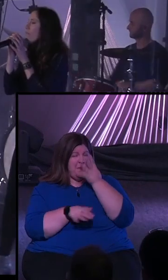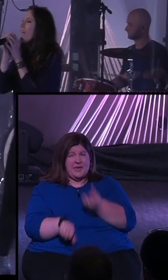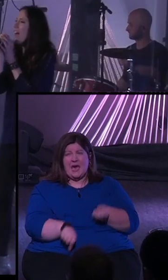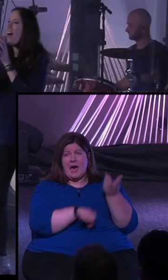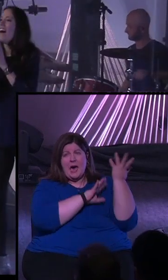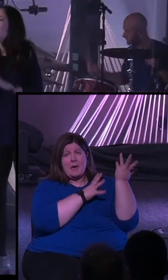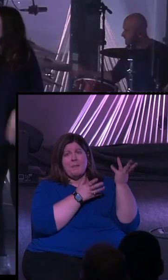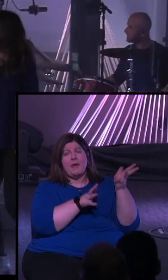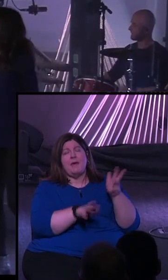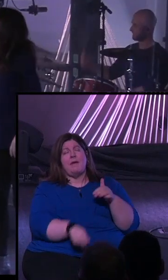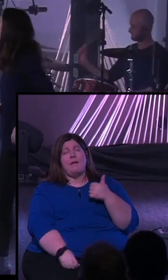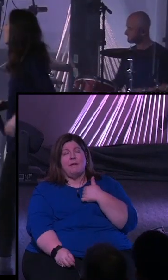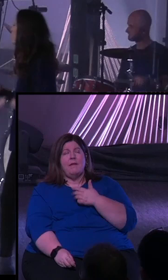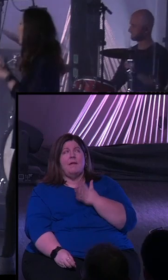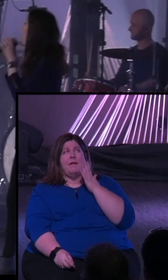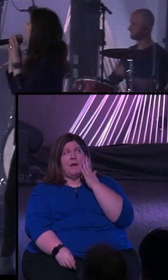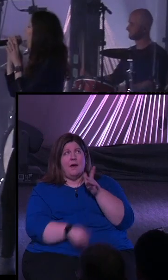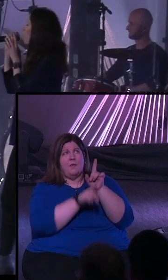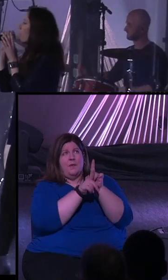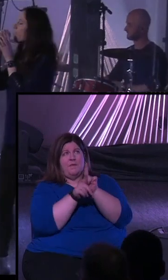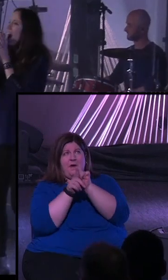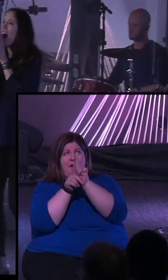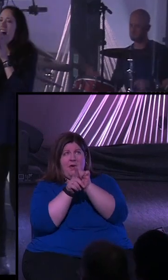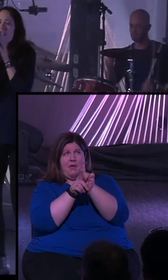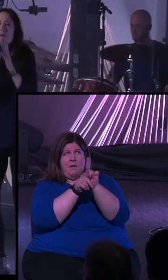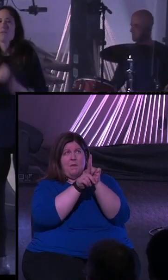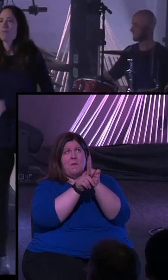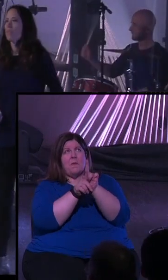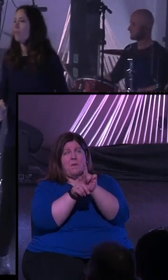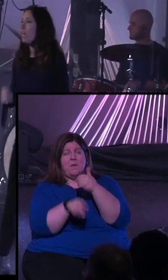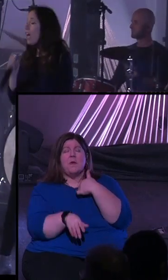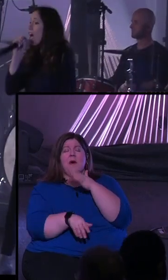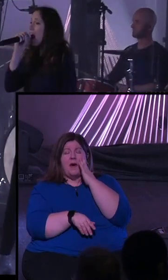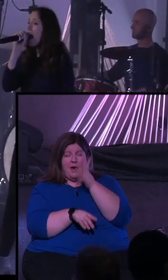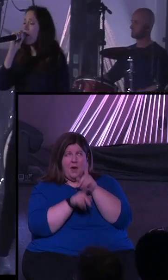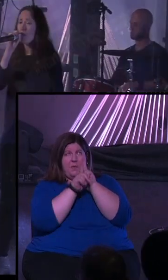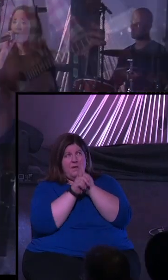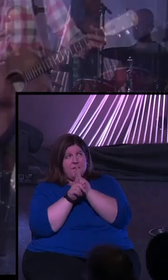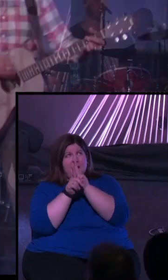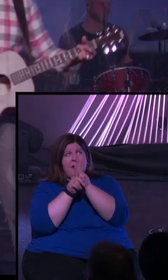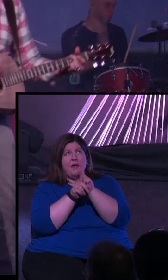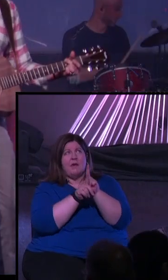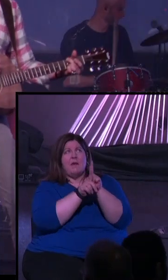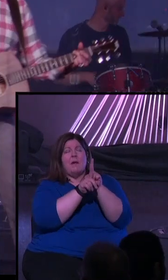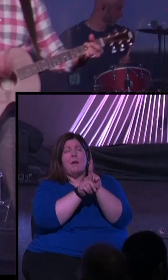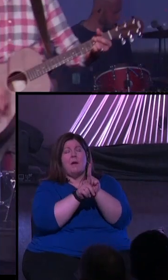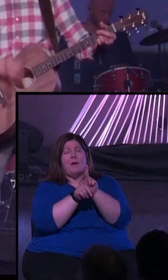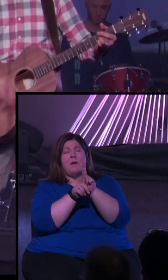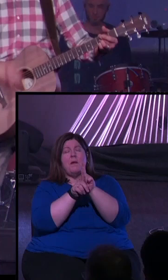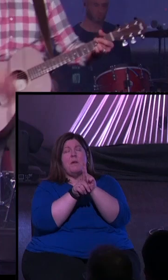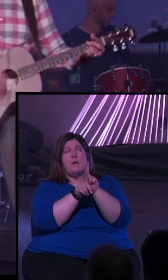world behind me. I will follow. I will follow.